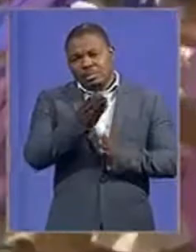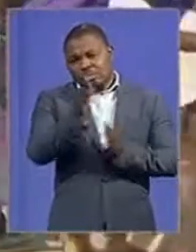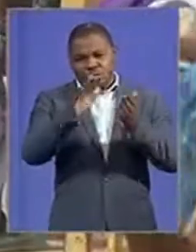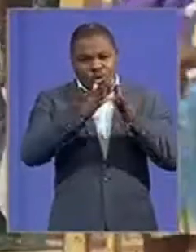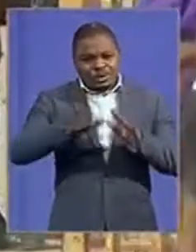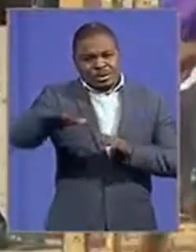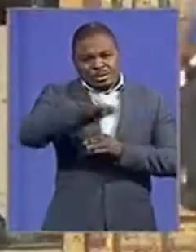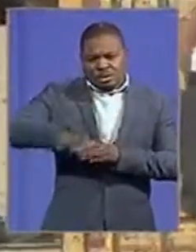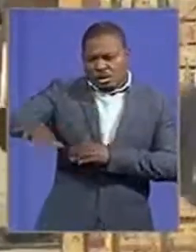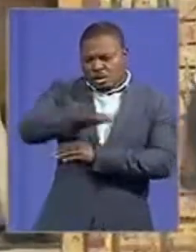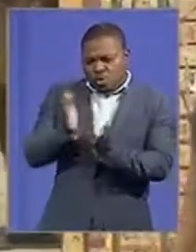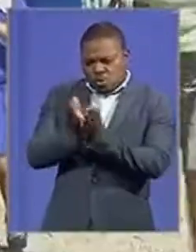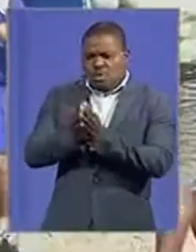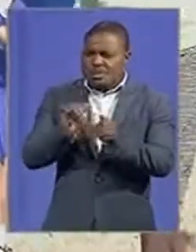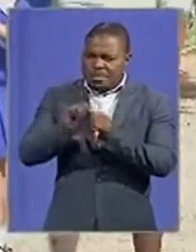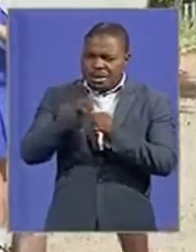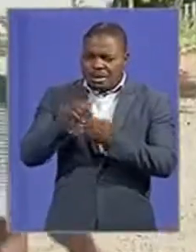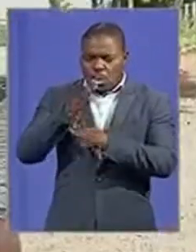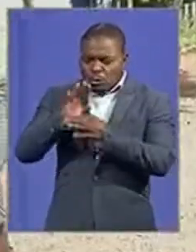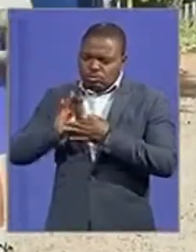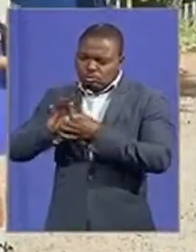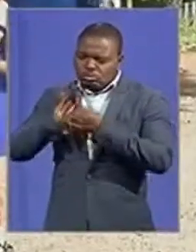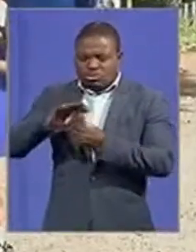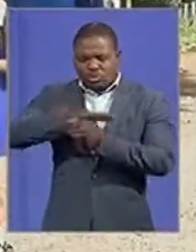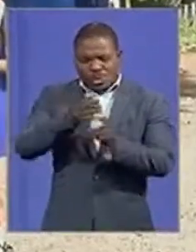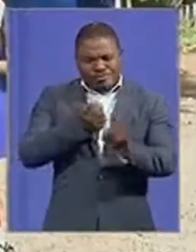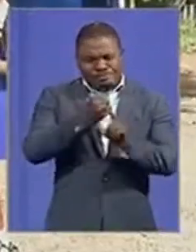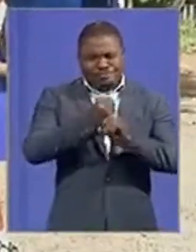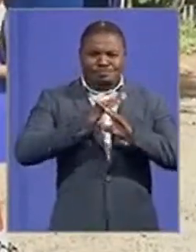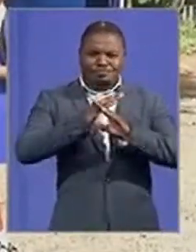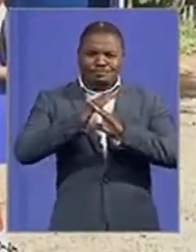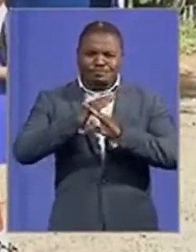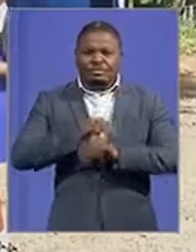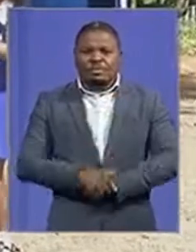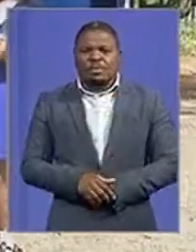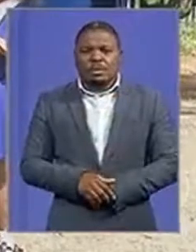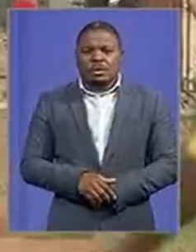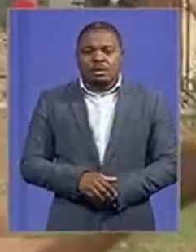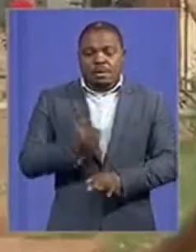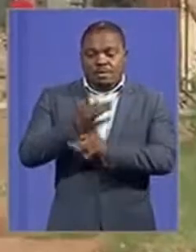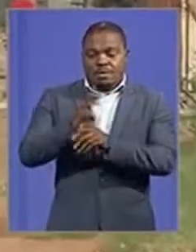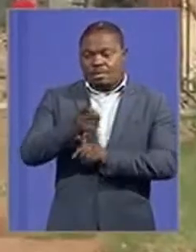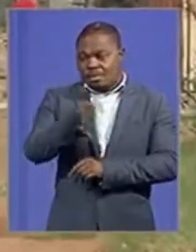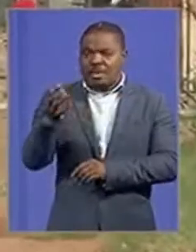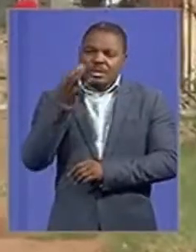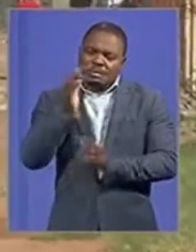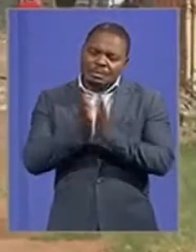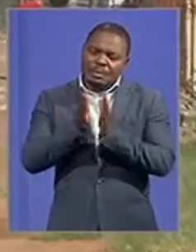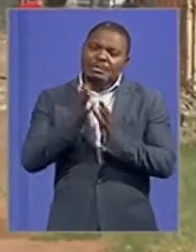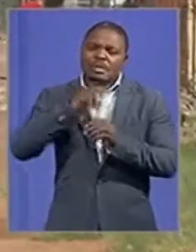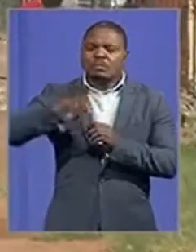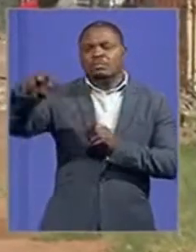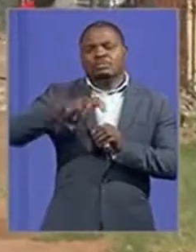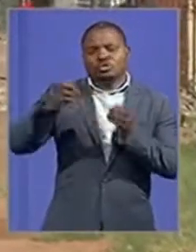tikologong ya dikolo go dirisana le lona go lwantsha kanamo e ya COVID-19. Batsadi ba kopilwe go fokotsa metsamao le go